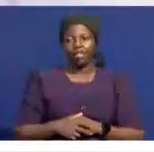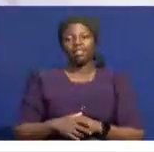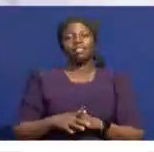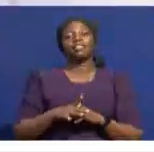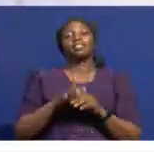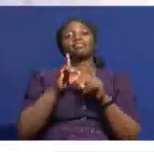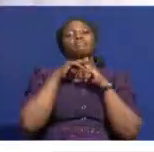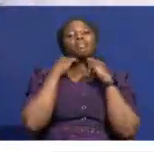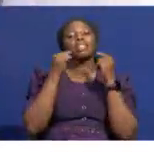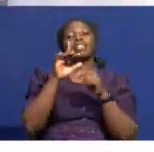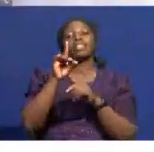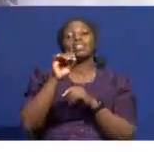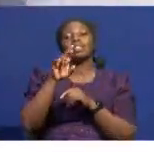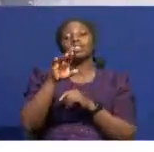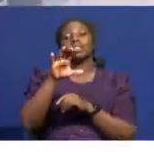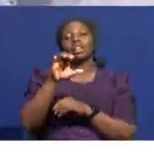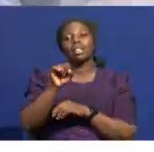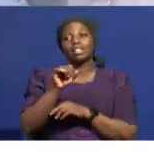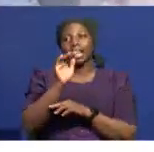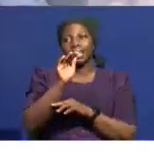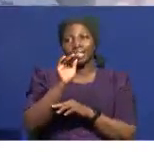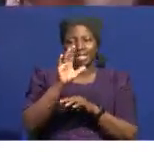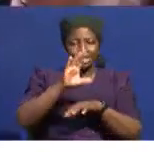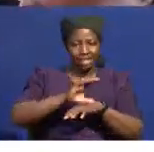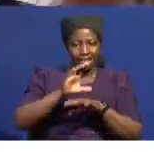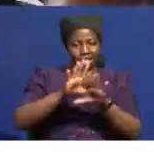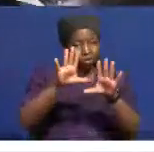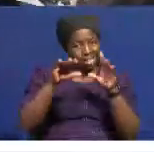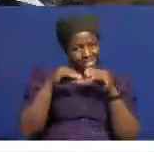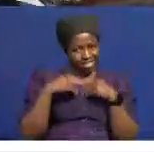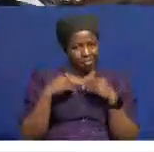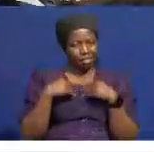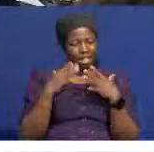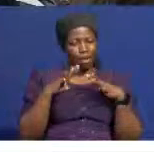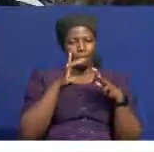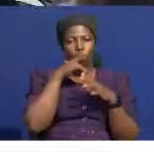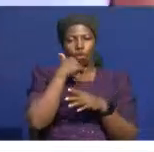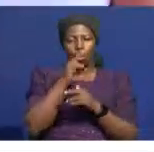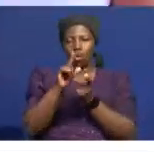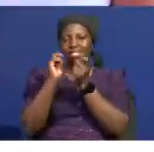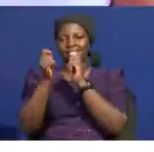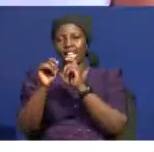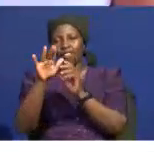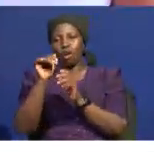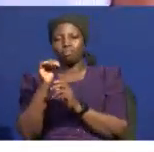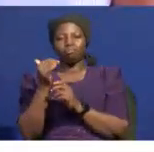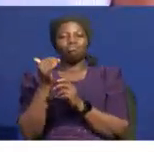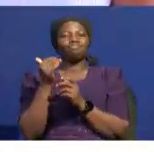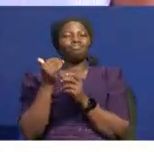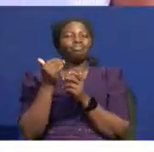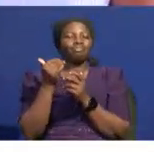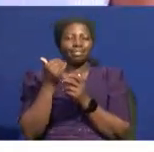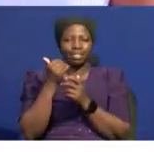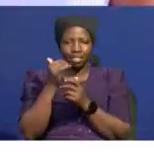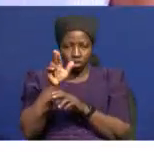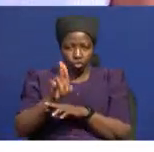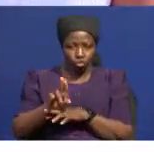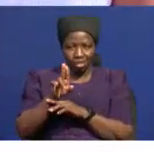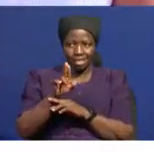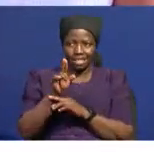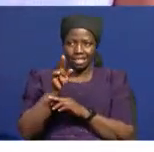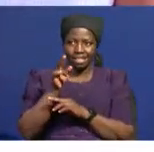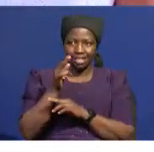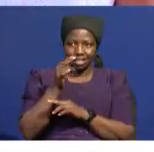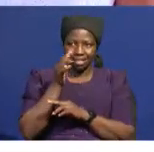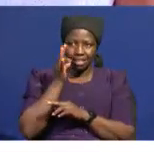leaders to embrace reformed addicts in a bid to save a generation that is under threat. If this man is